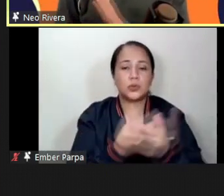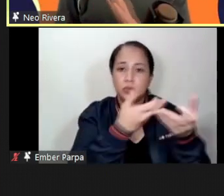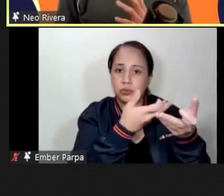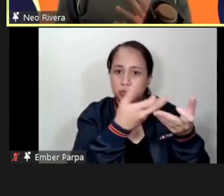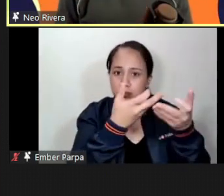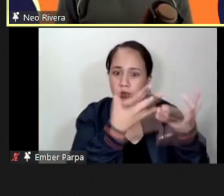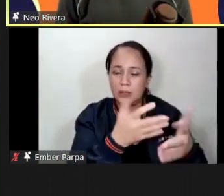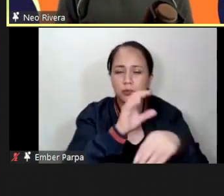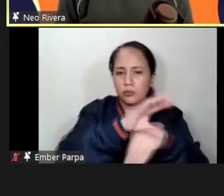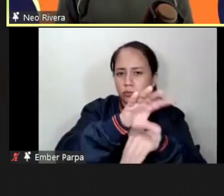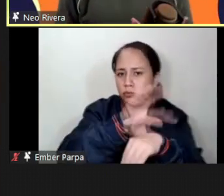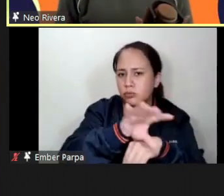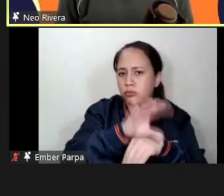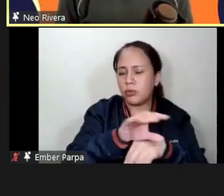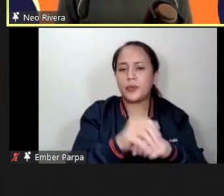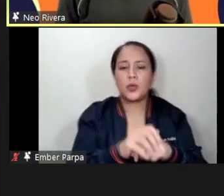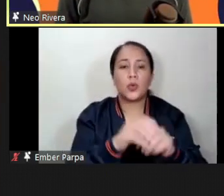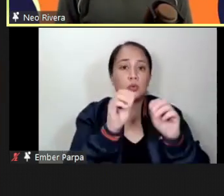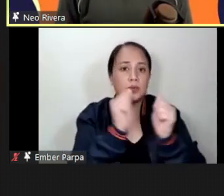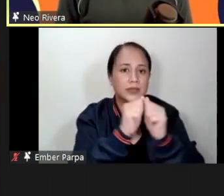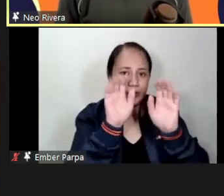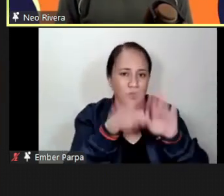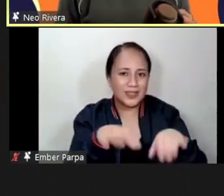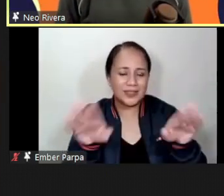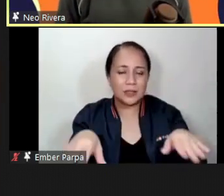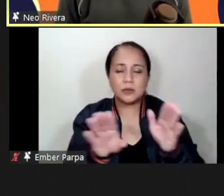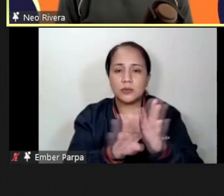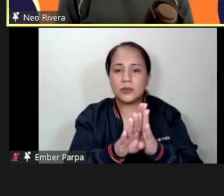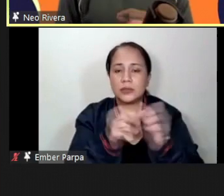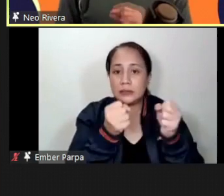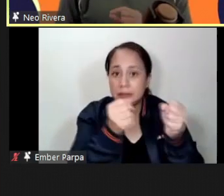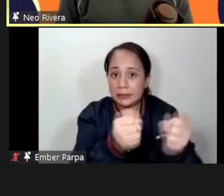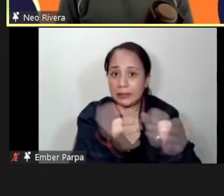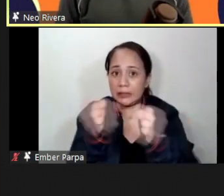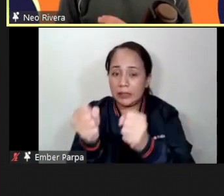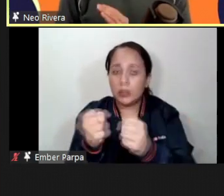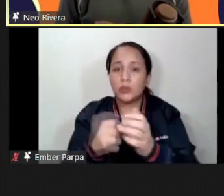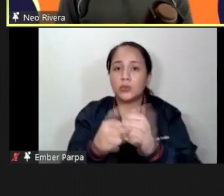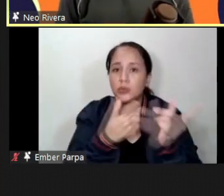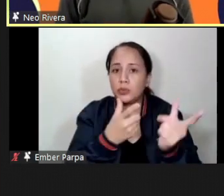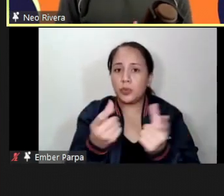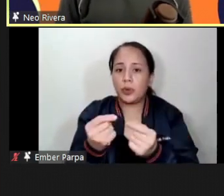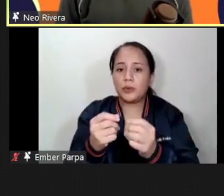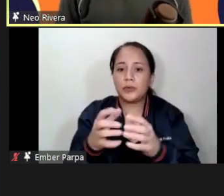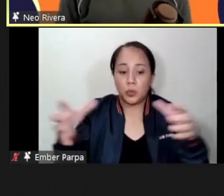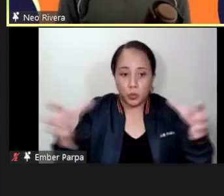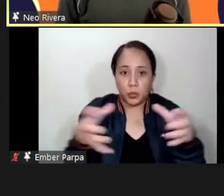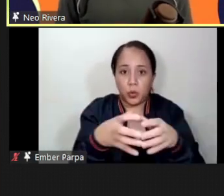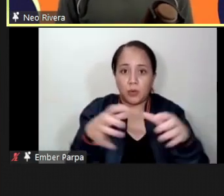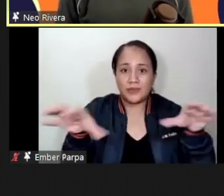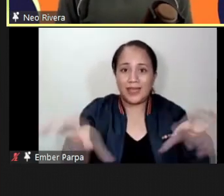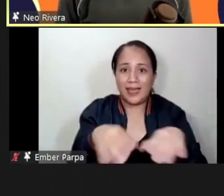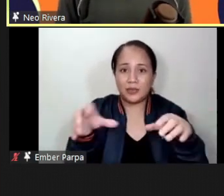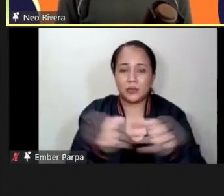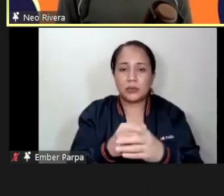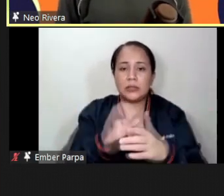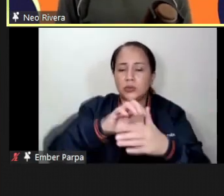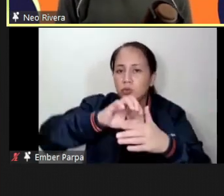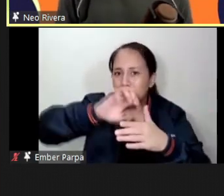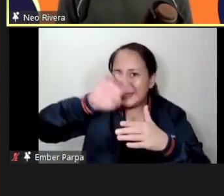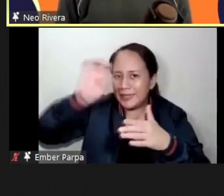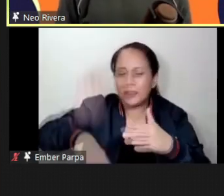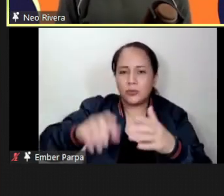facilitate consultations with children and to develop a strategy to implement a plan of action to end online